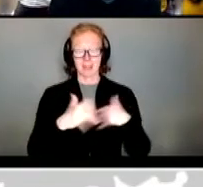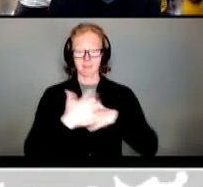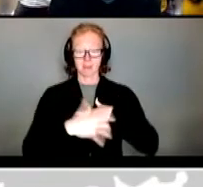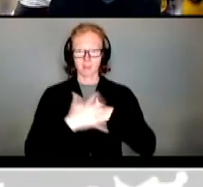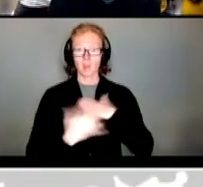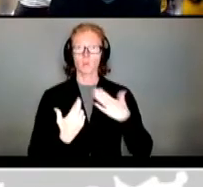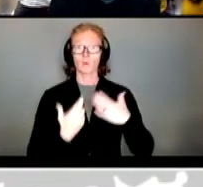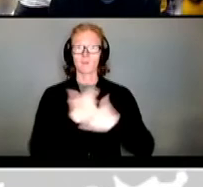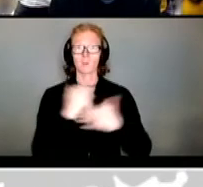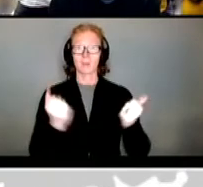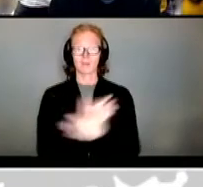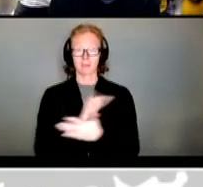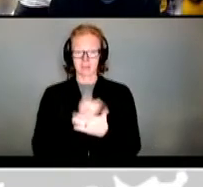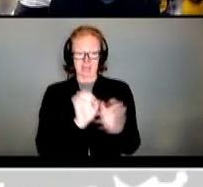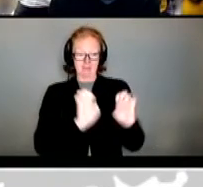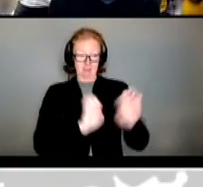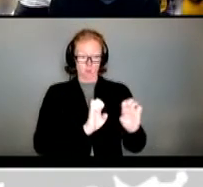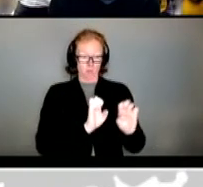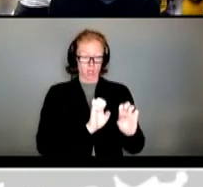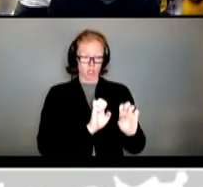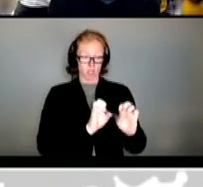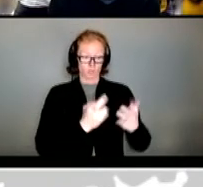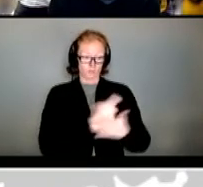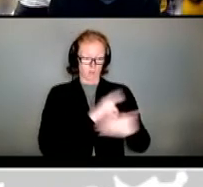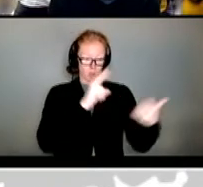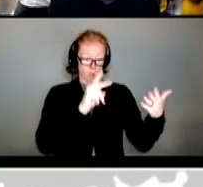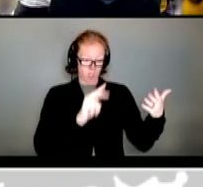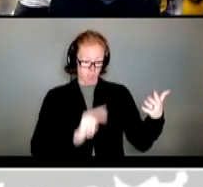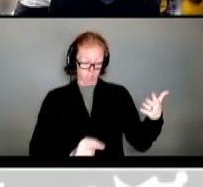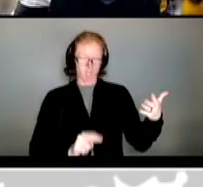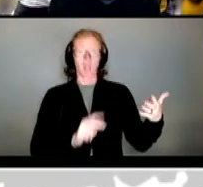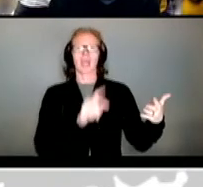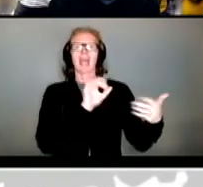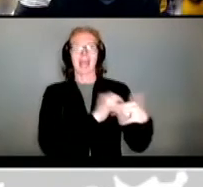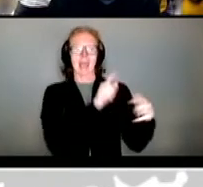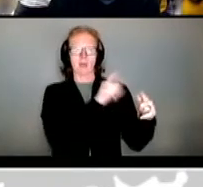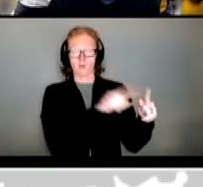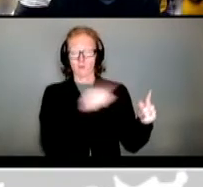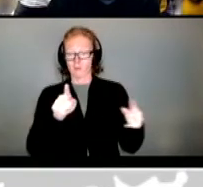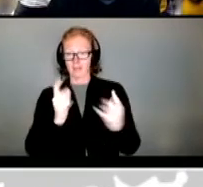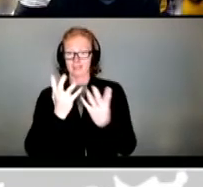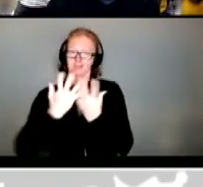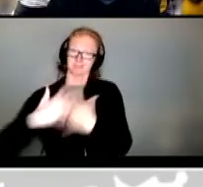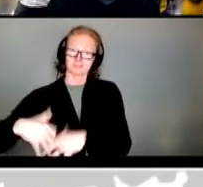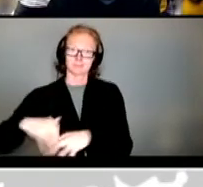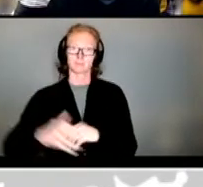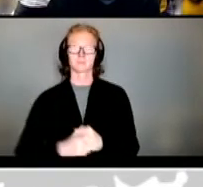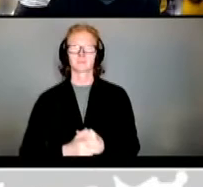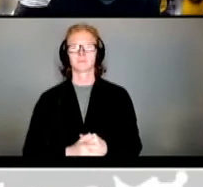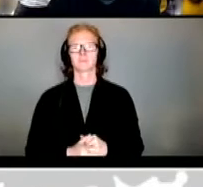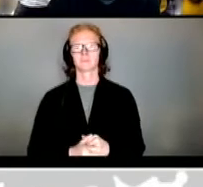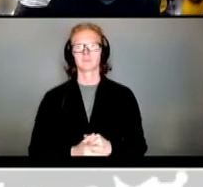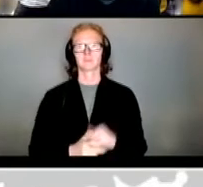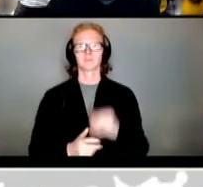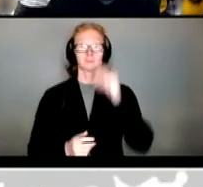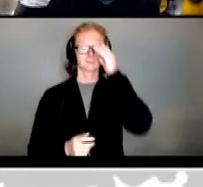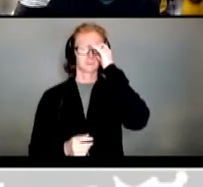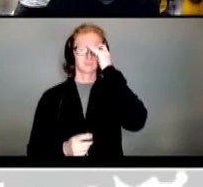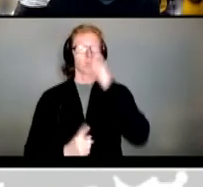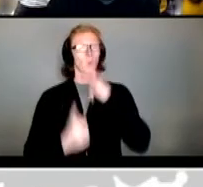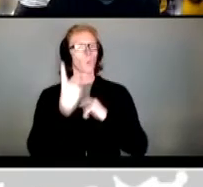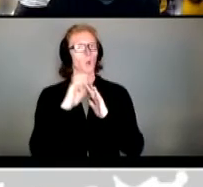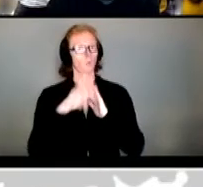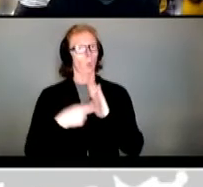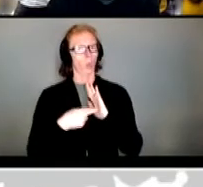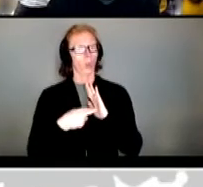and reviewing that evaluation and looking at how that program is being rolled out. I think that one of your roles